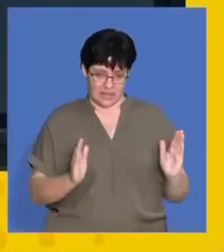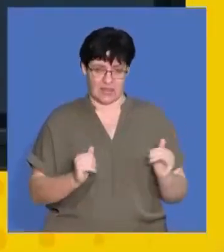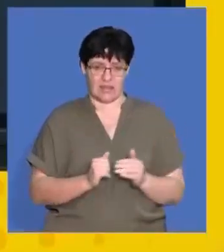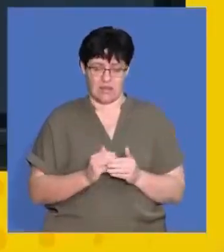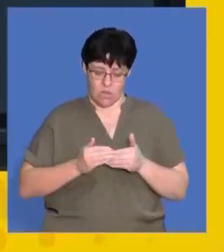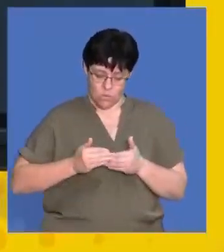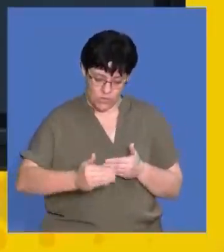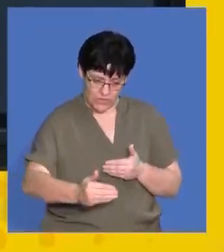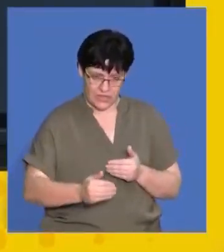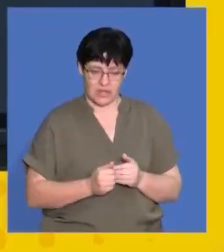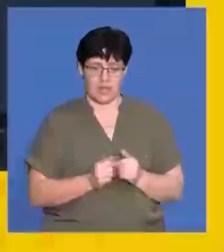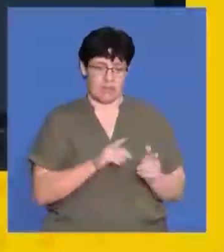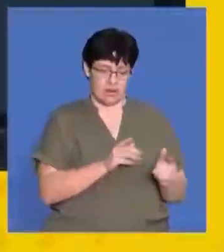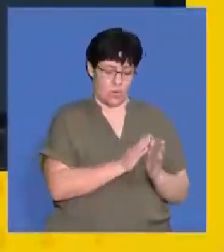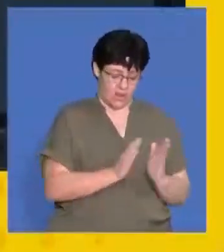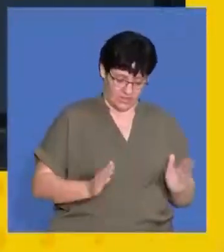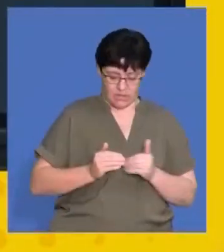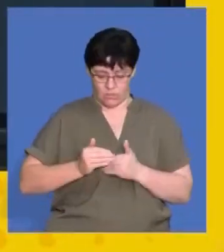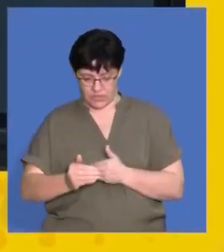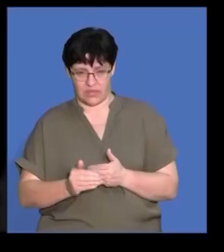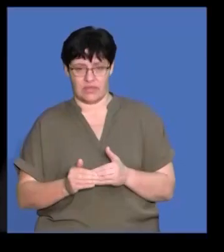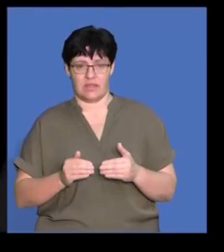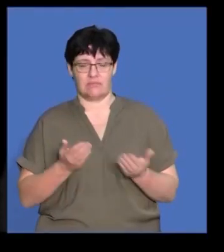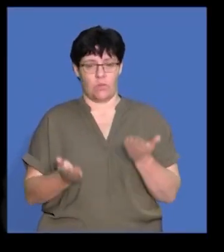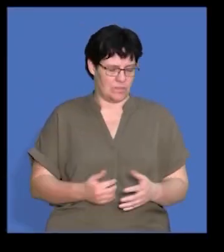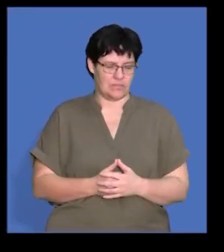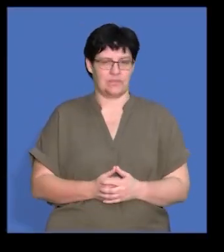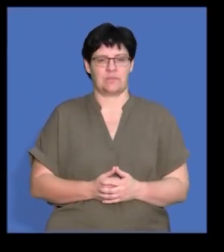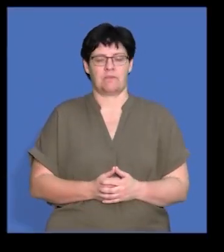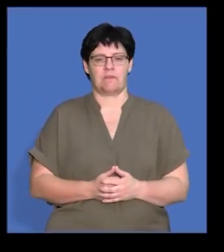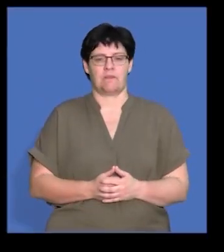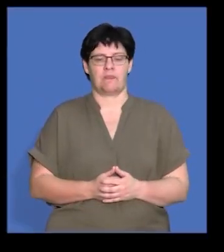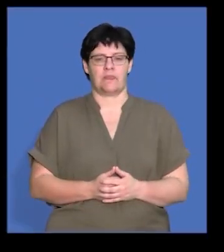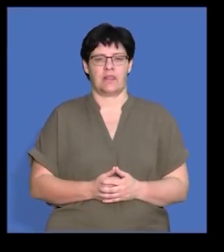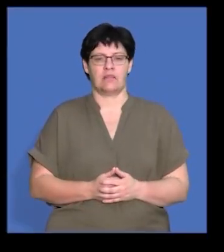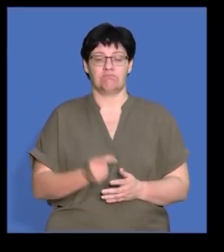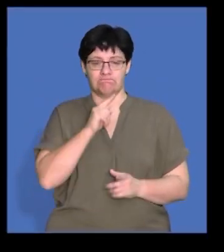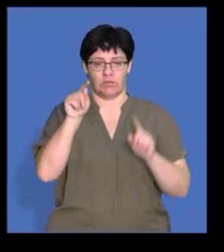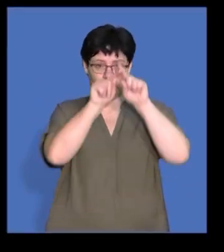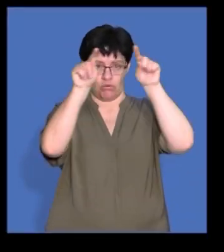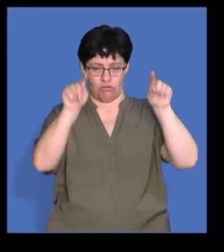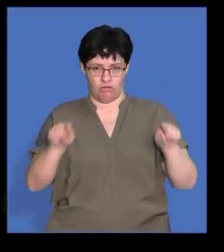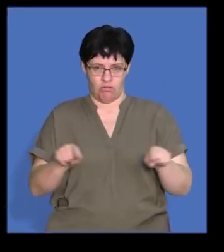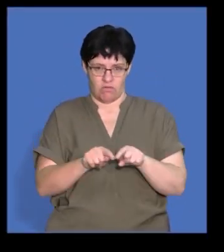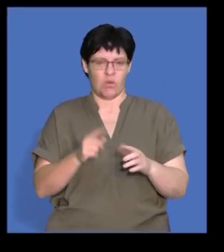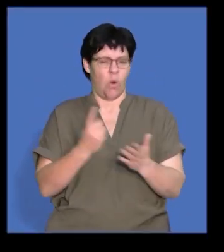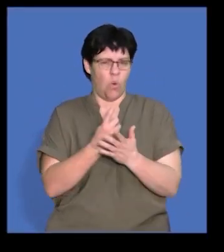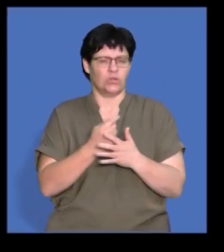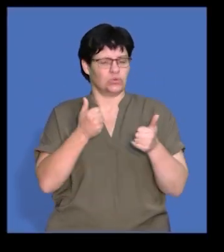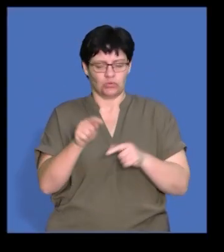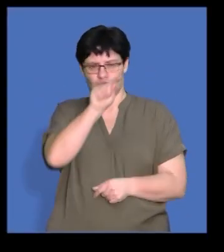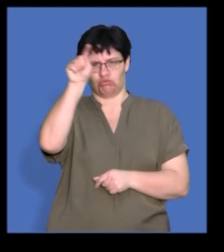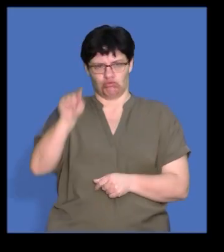length, width by width. Let's see if we've got space. So I'm going to do a drawing, because it's always a good idea to do a